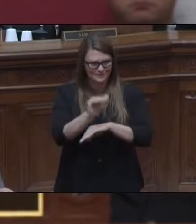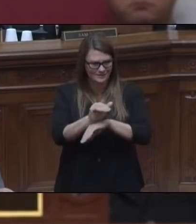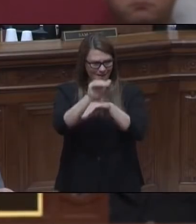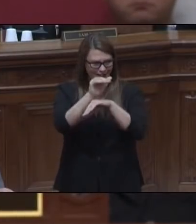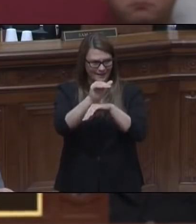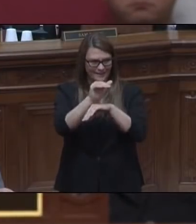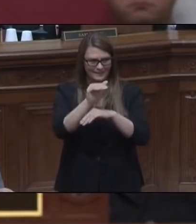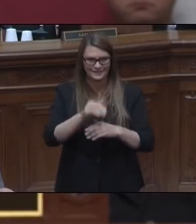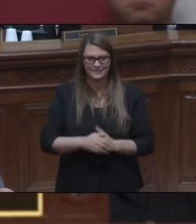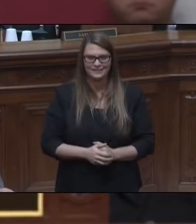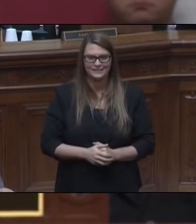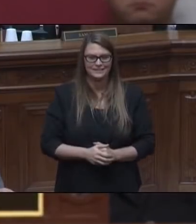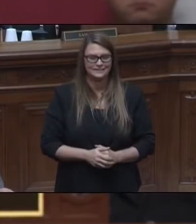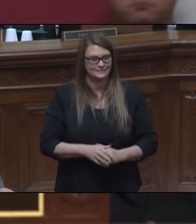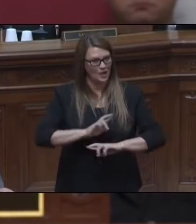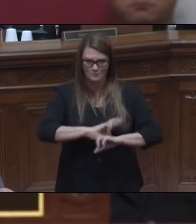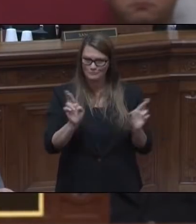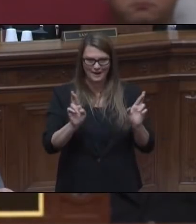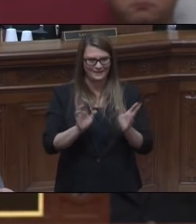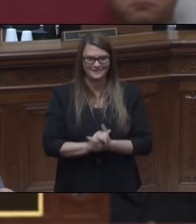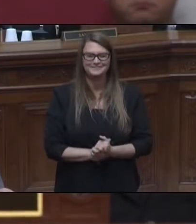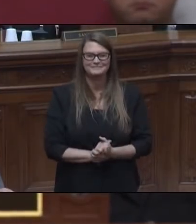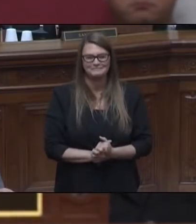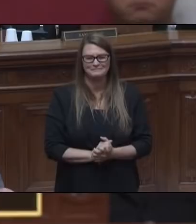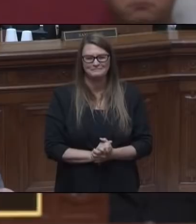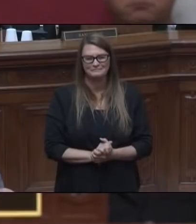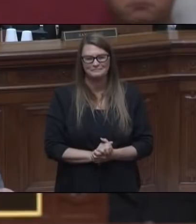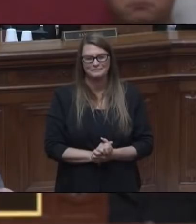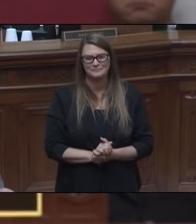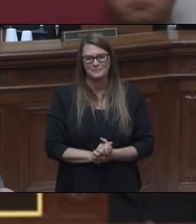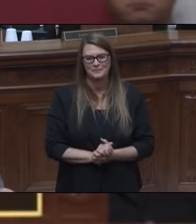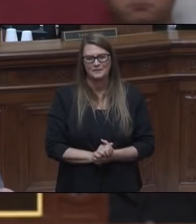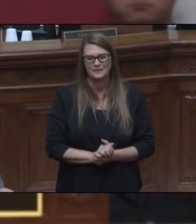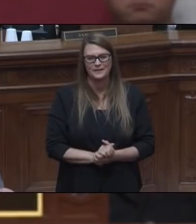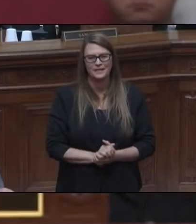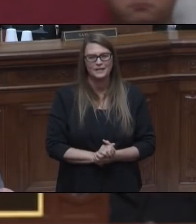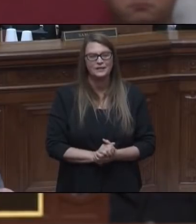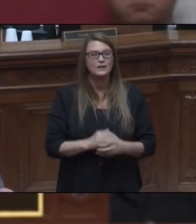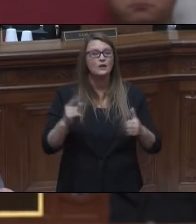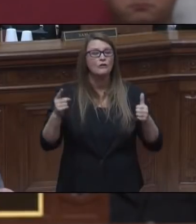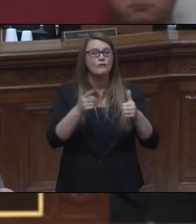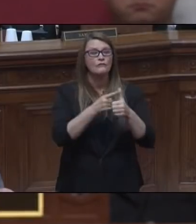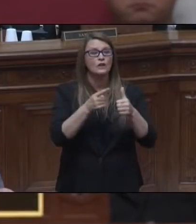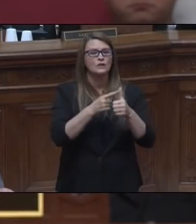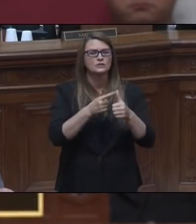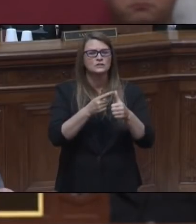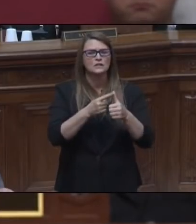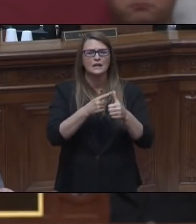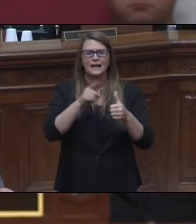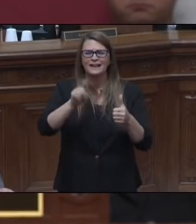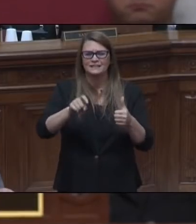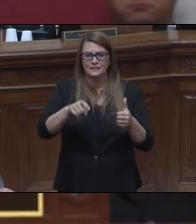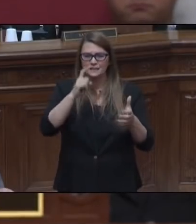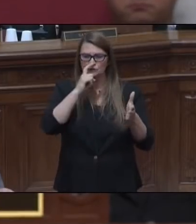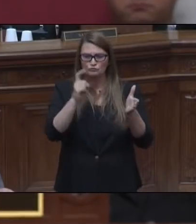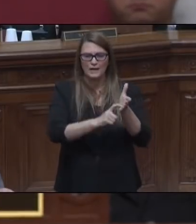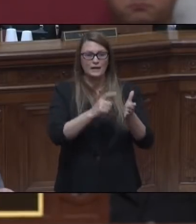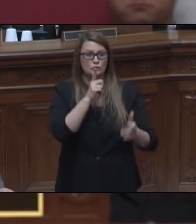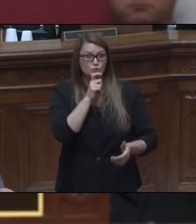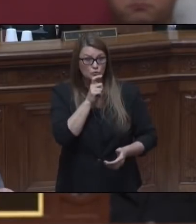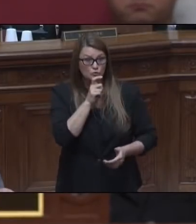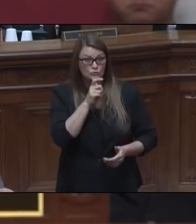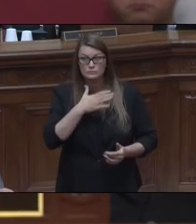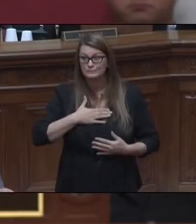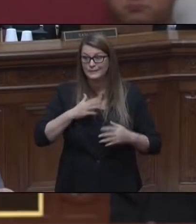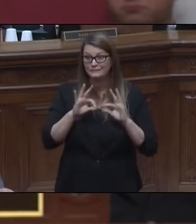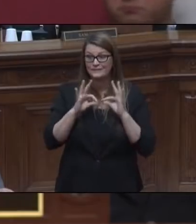say adieu, here we go. I'd like to first and foremost recognize my family. I really don't